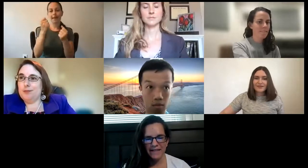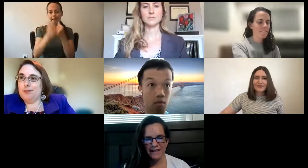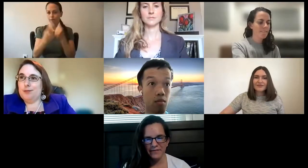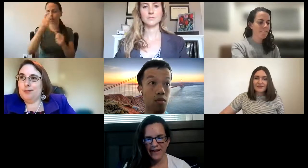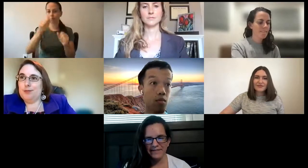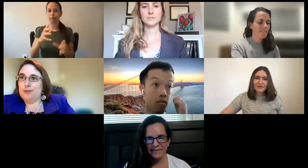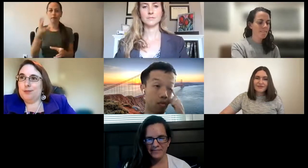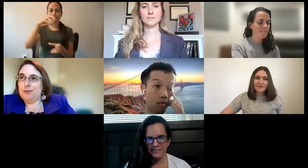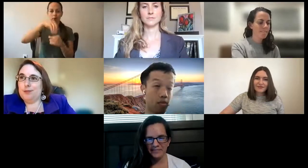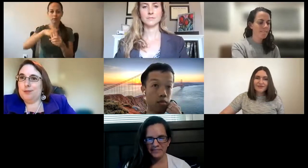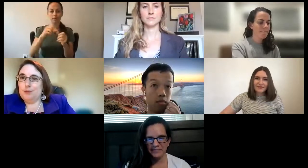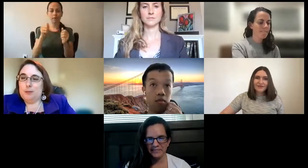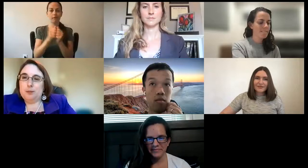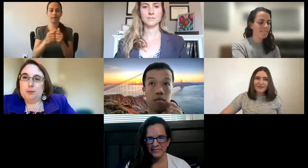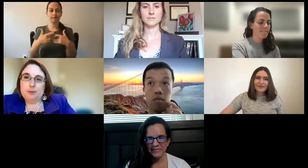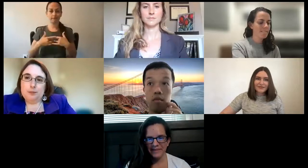in today's event.